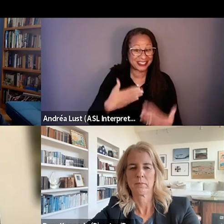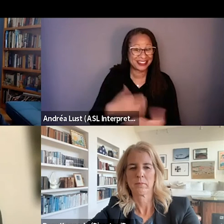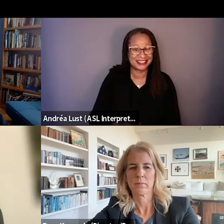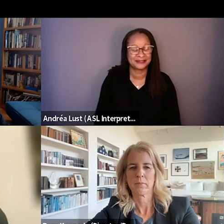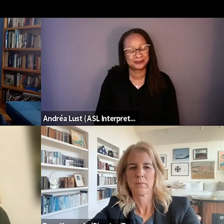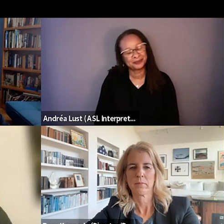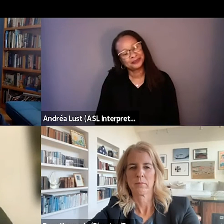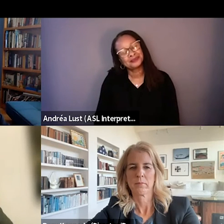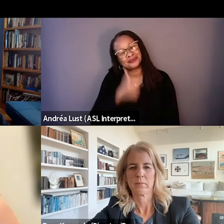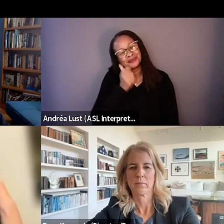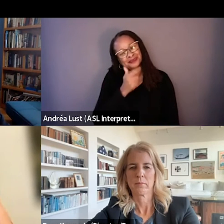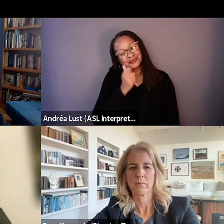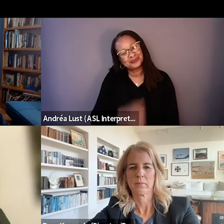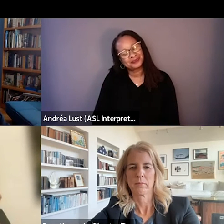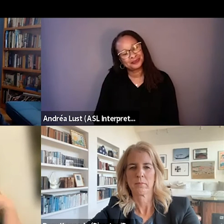Interesting.